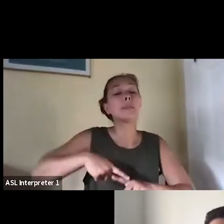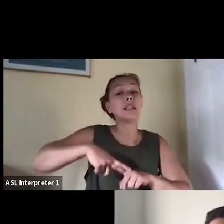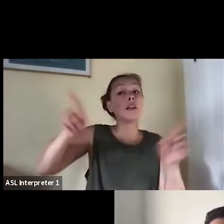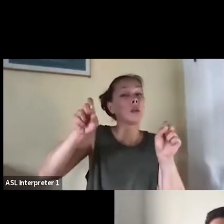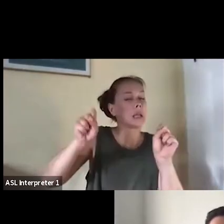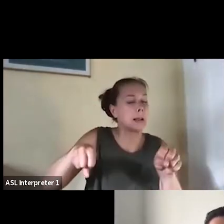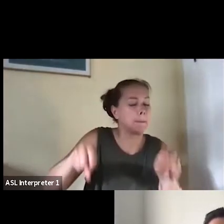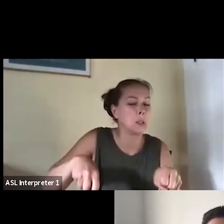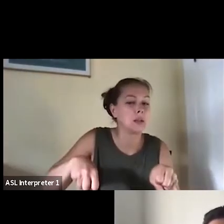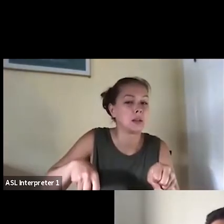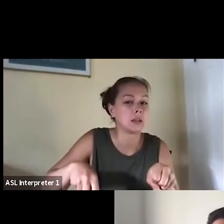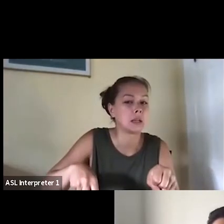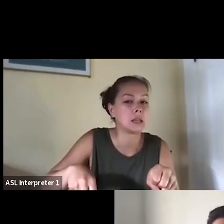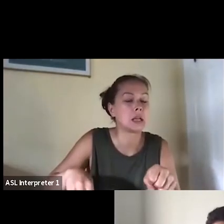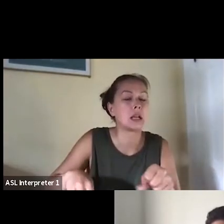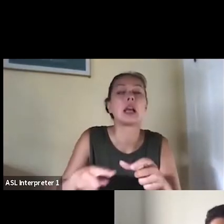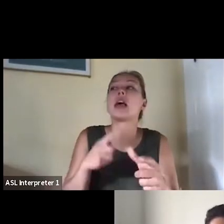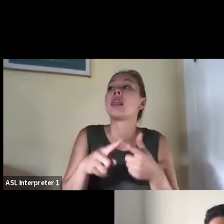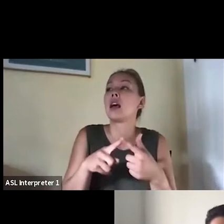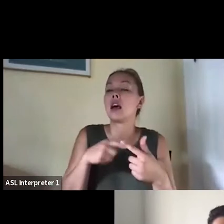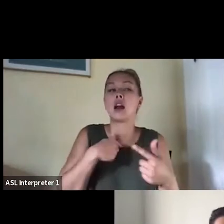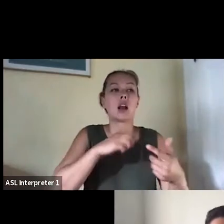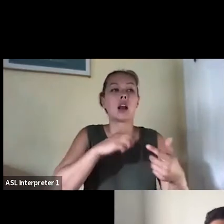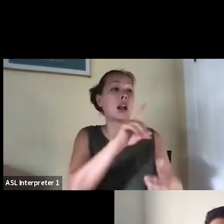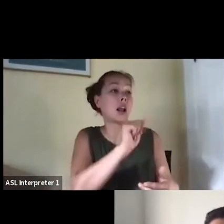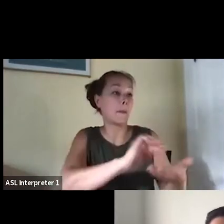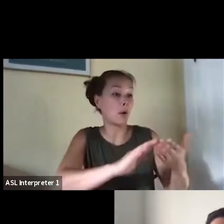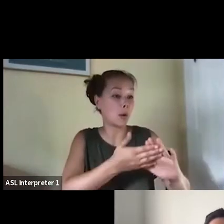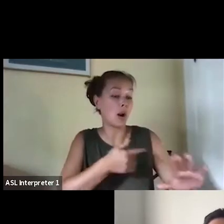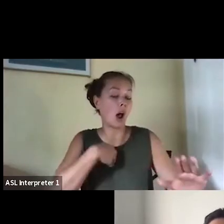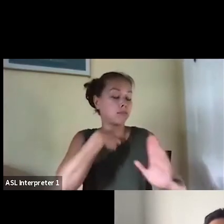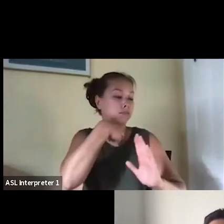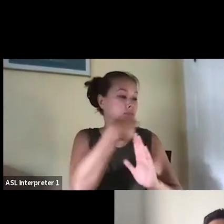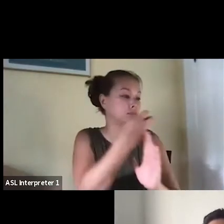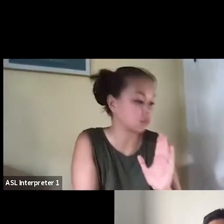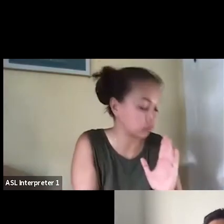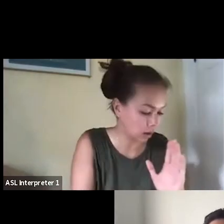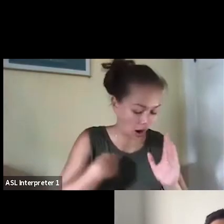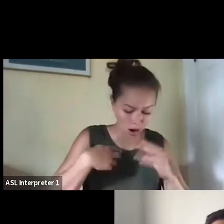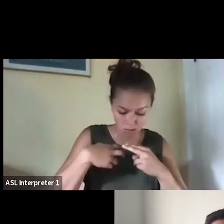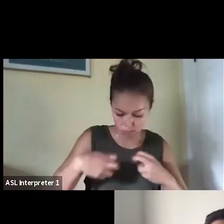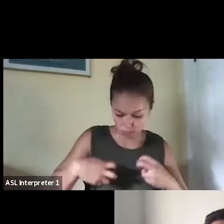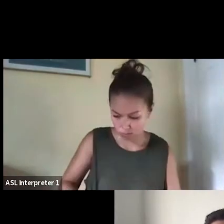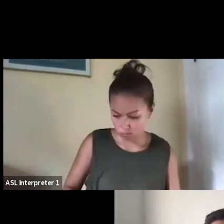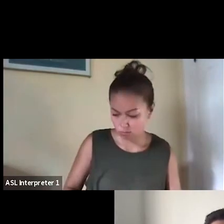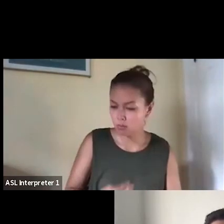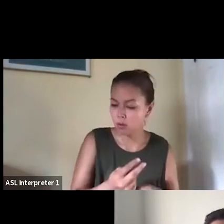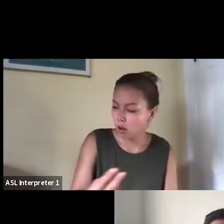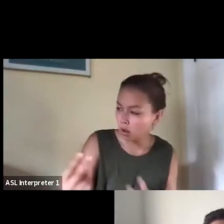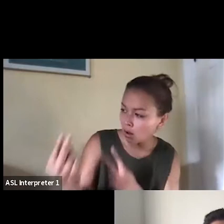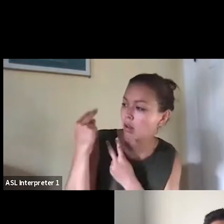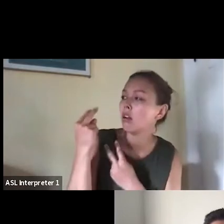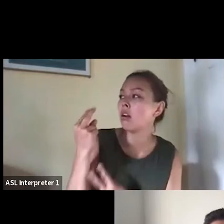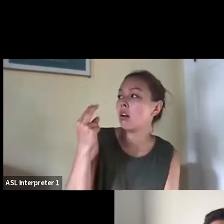to immerse myself in the community a bit more and really reflect a little bit, I realized that that